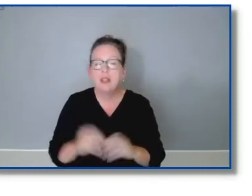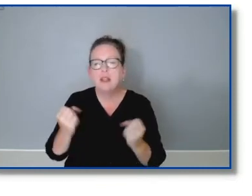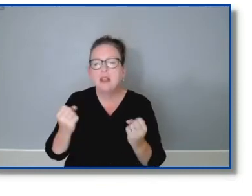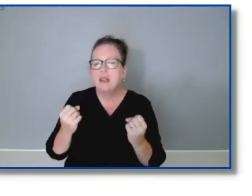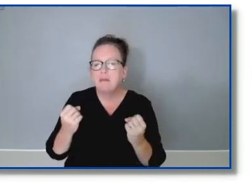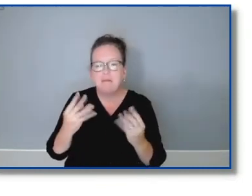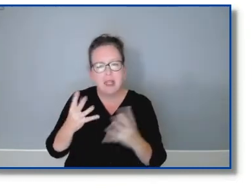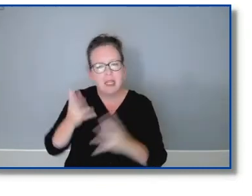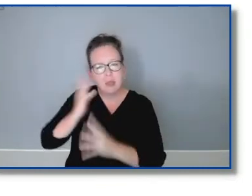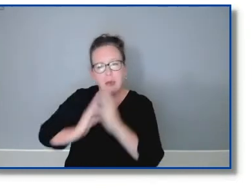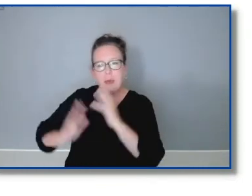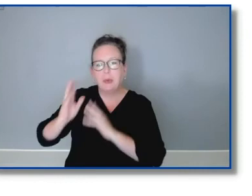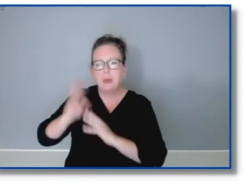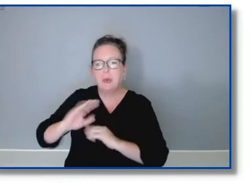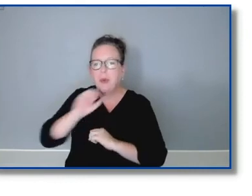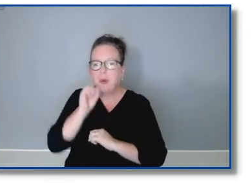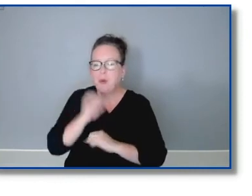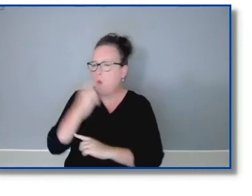bars of salt.